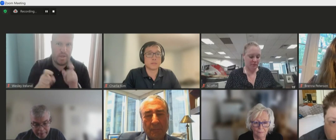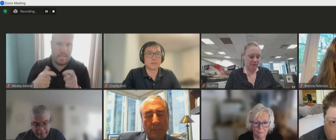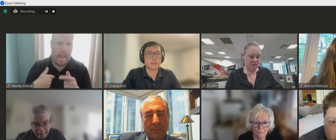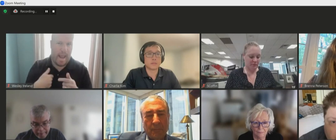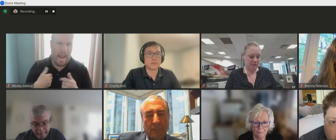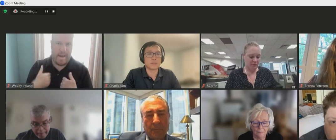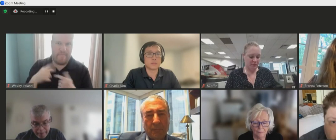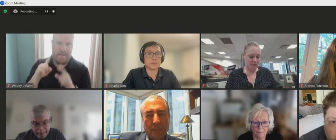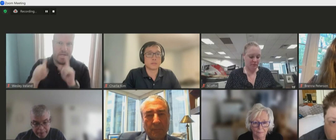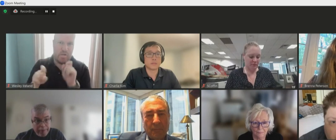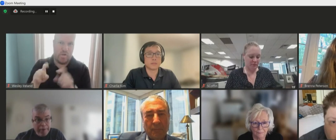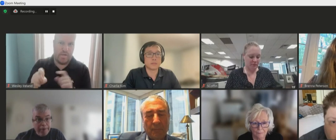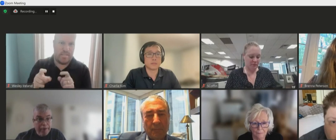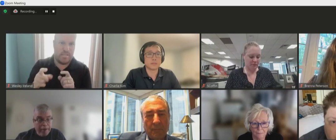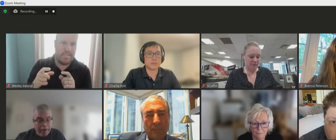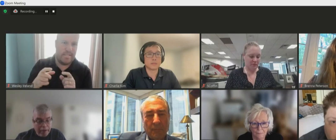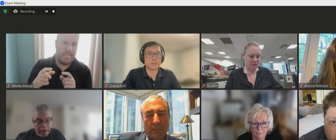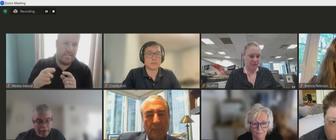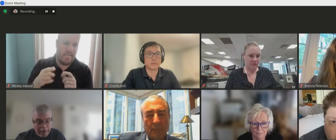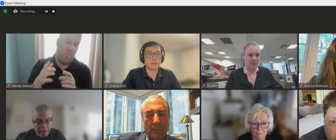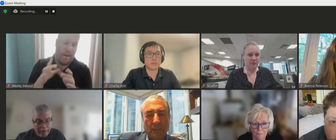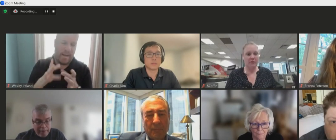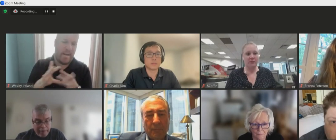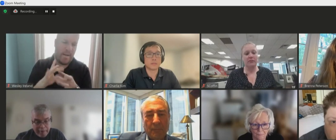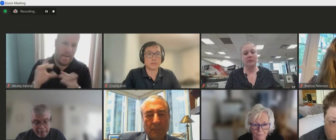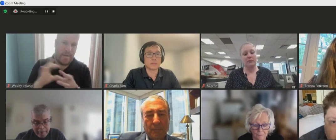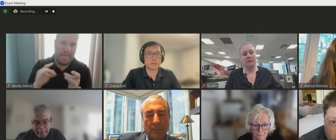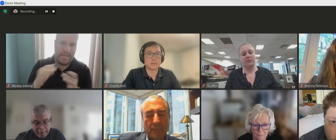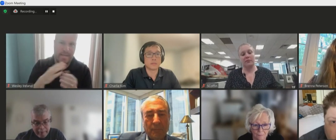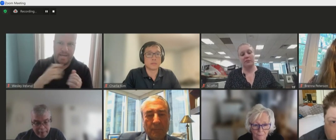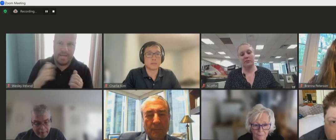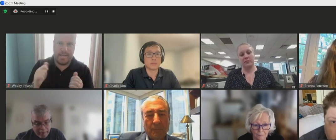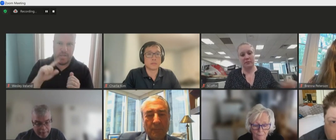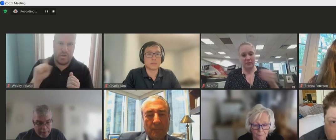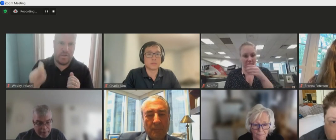I would just like to ask the board if you have any additional questions